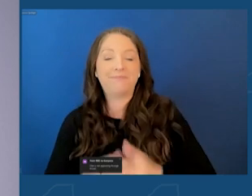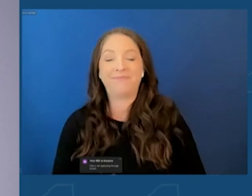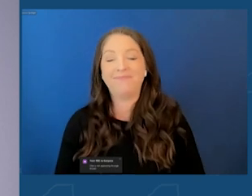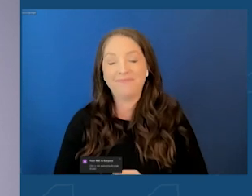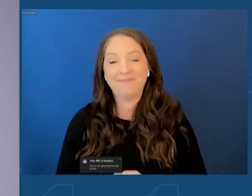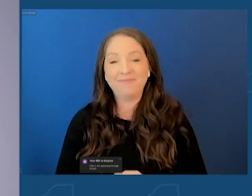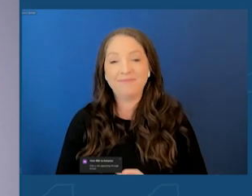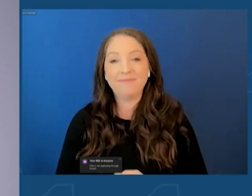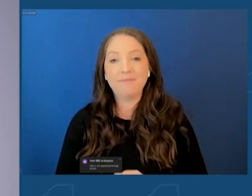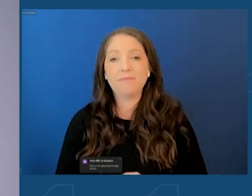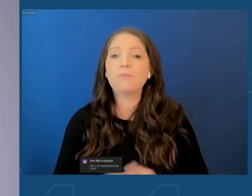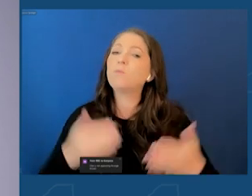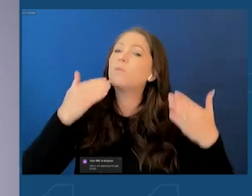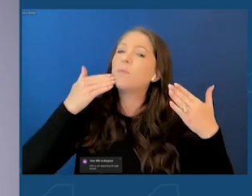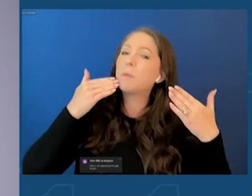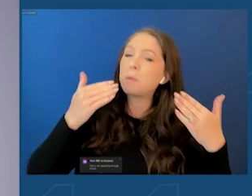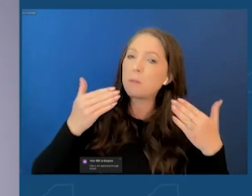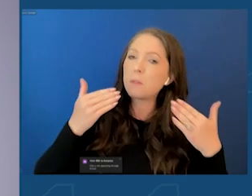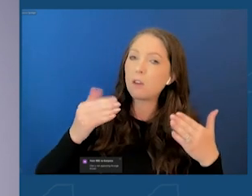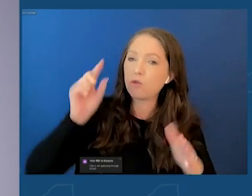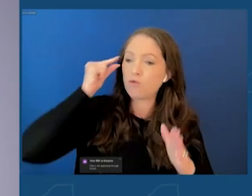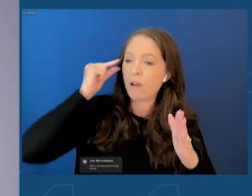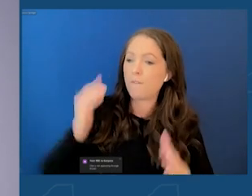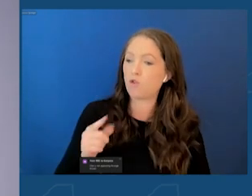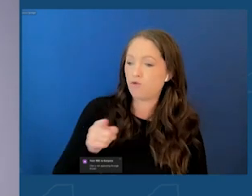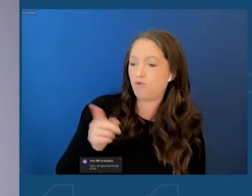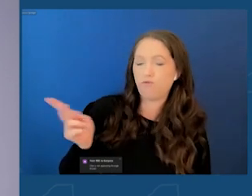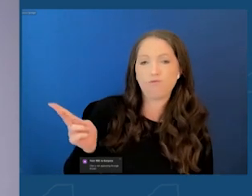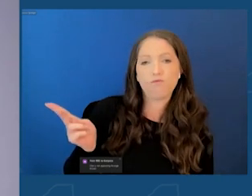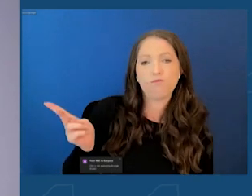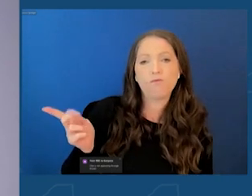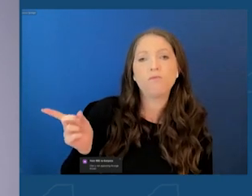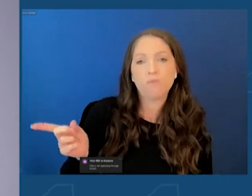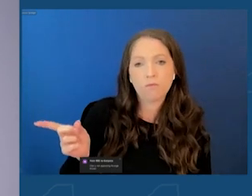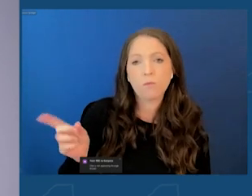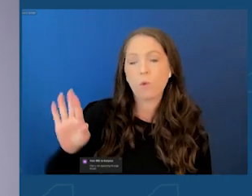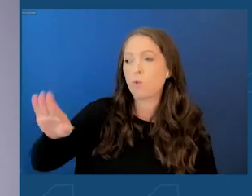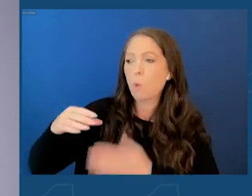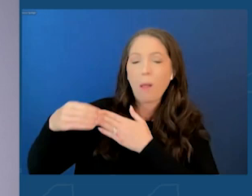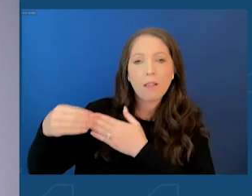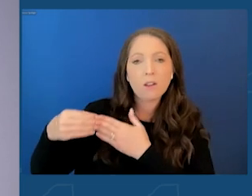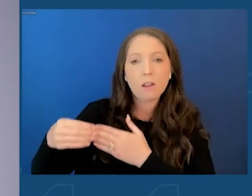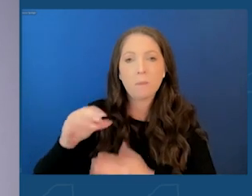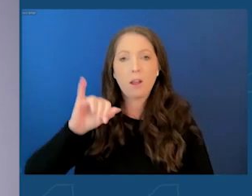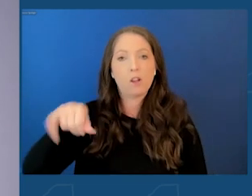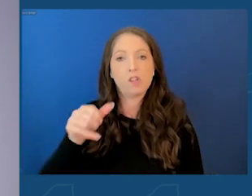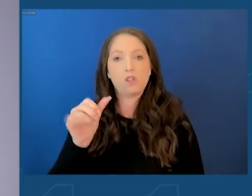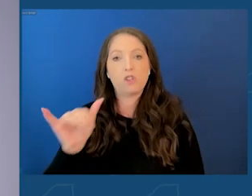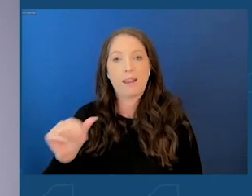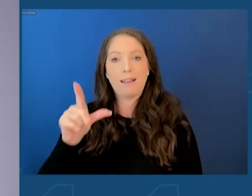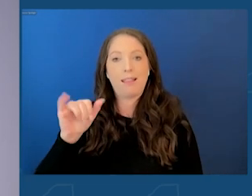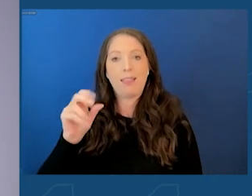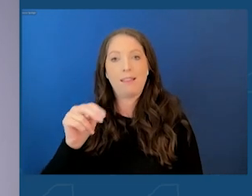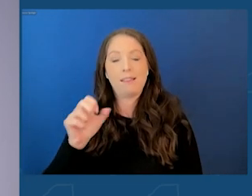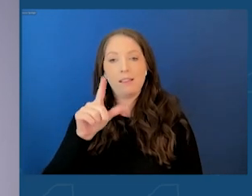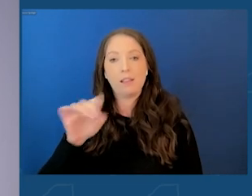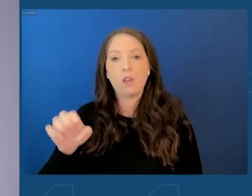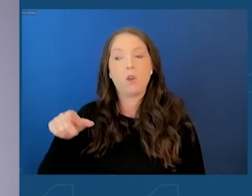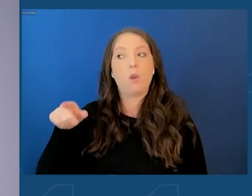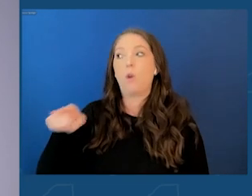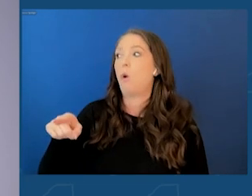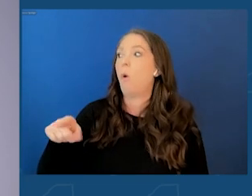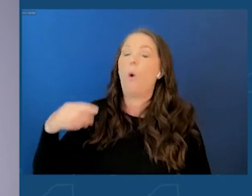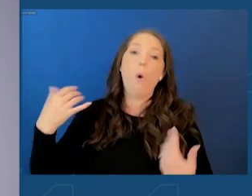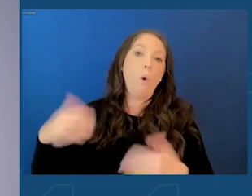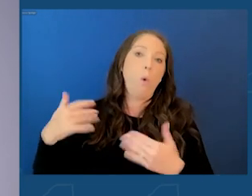So thank you to my fellow governors for their leadership. And Jay Inslee, you've been synonymous with pushing this country forward